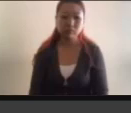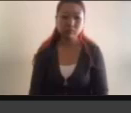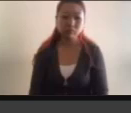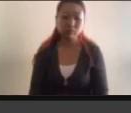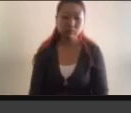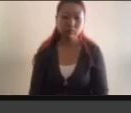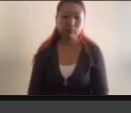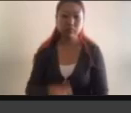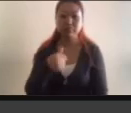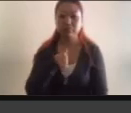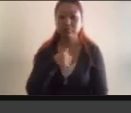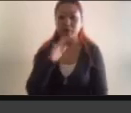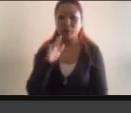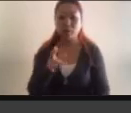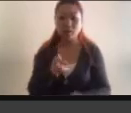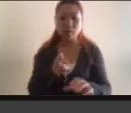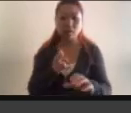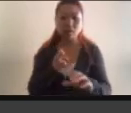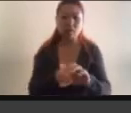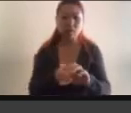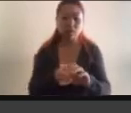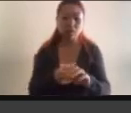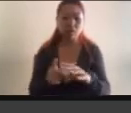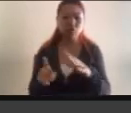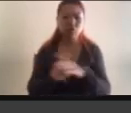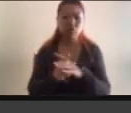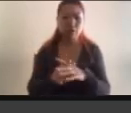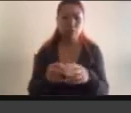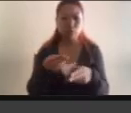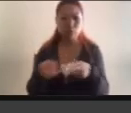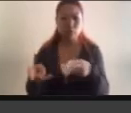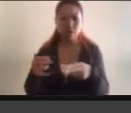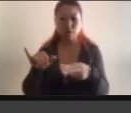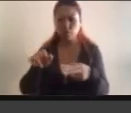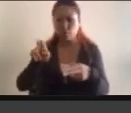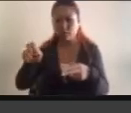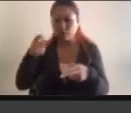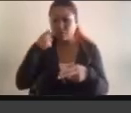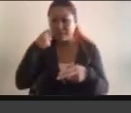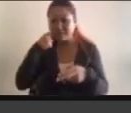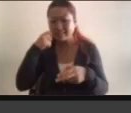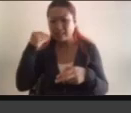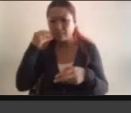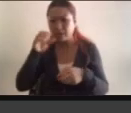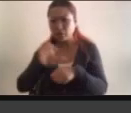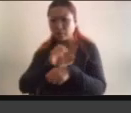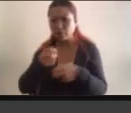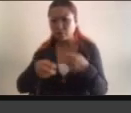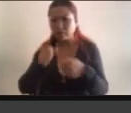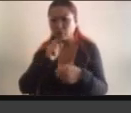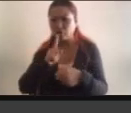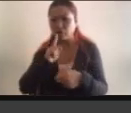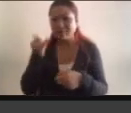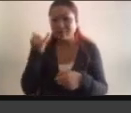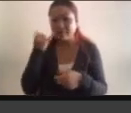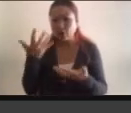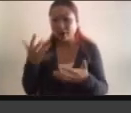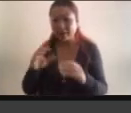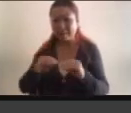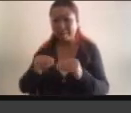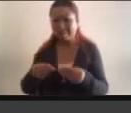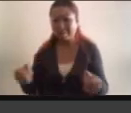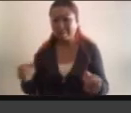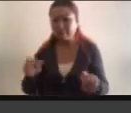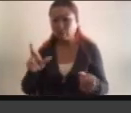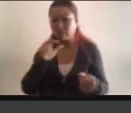I'm going to jump in here real quick. Julie was having some computer problems. I'm not sure if those have been corrected or